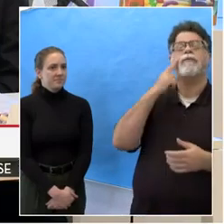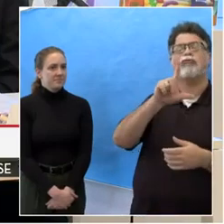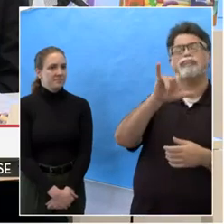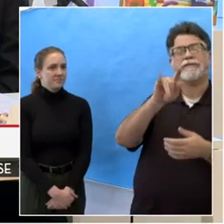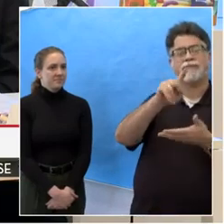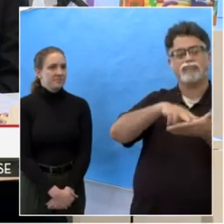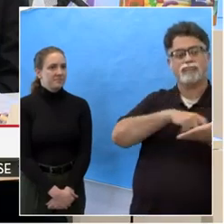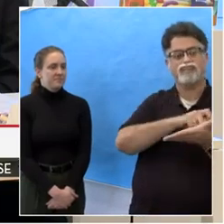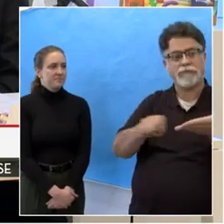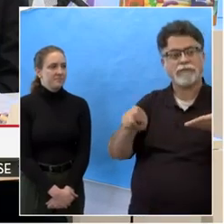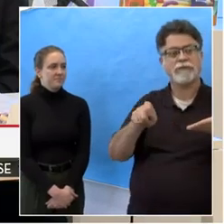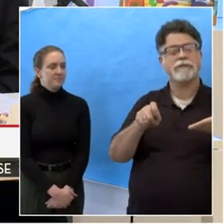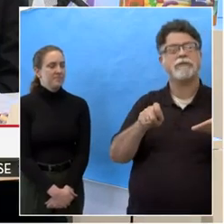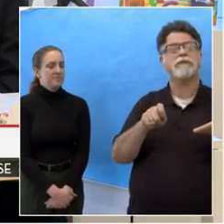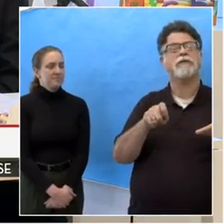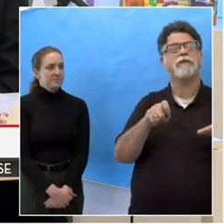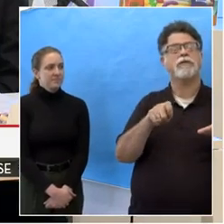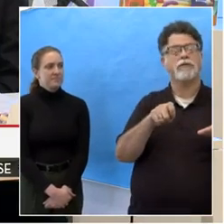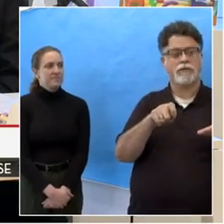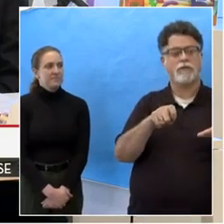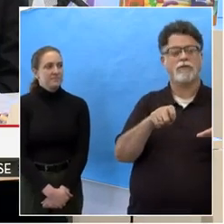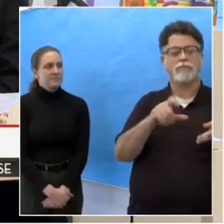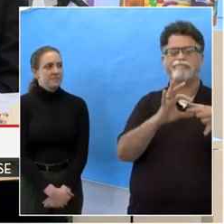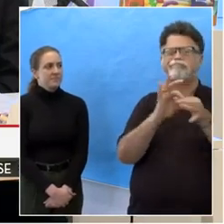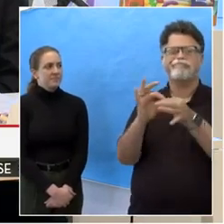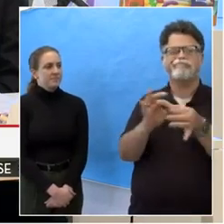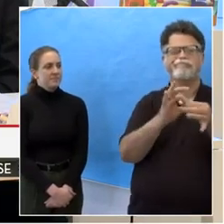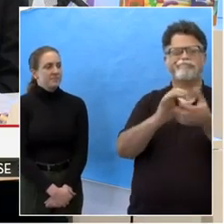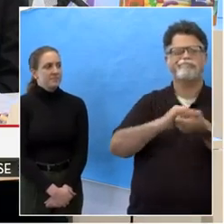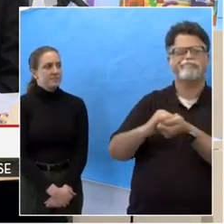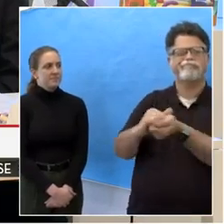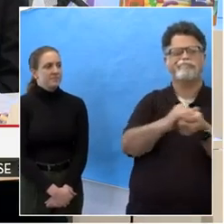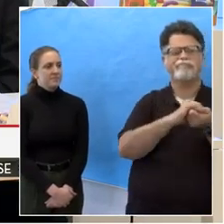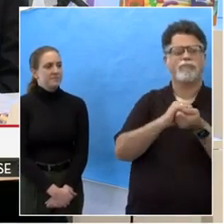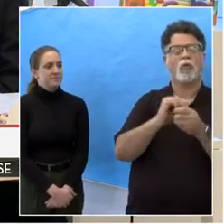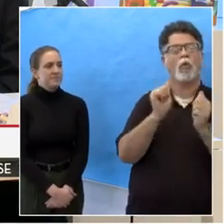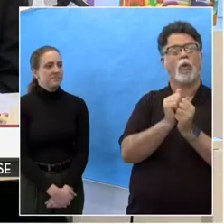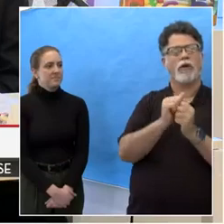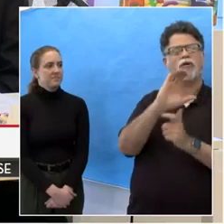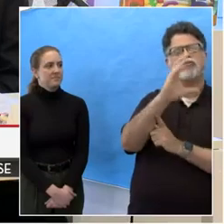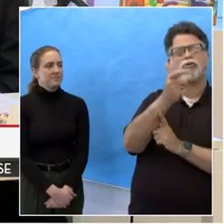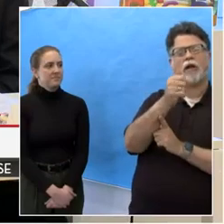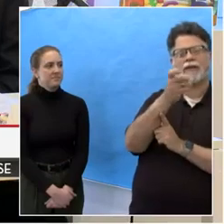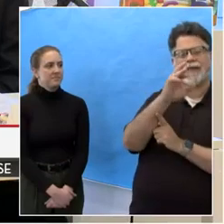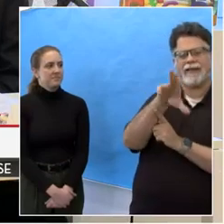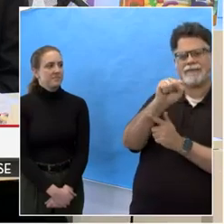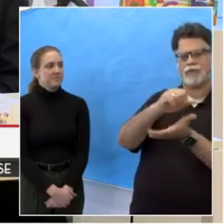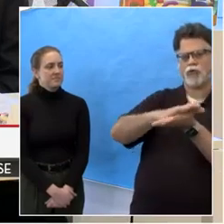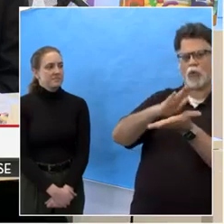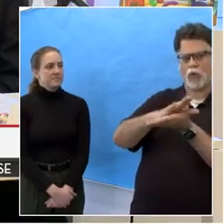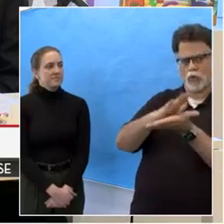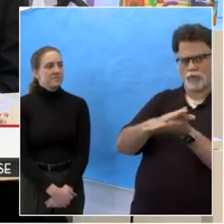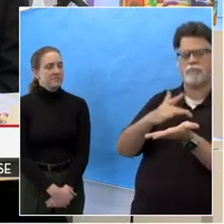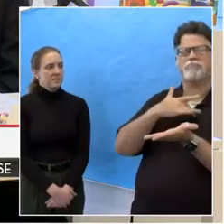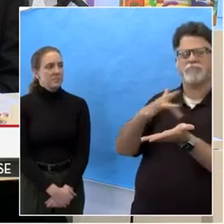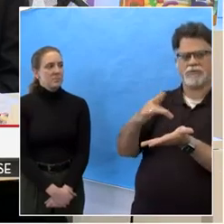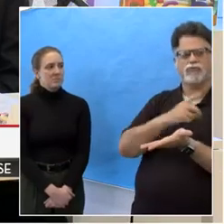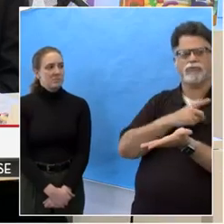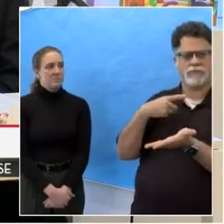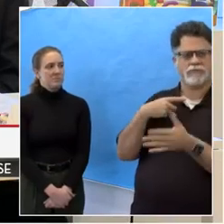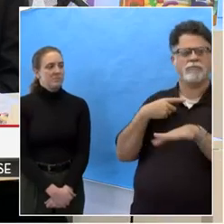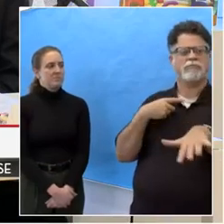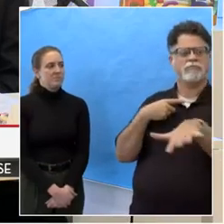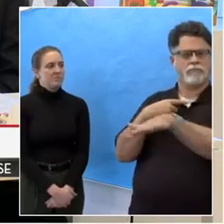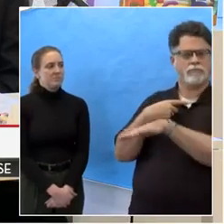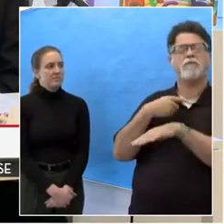between us as a public charter school board, between OSSI here and many of the other agencies, to ensure that every charter school